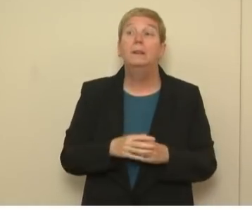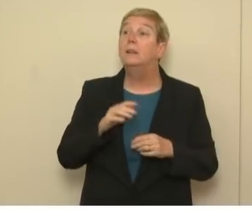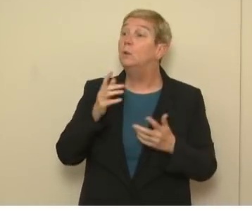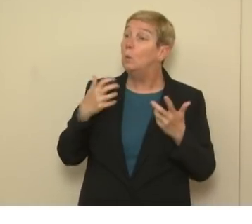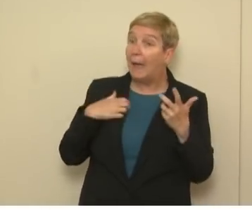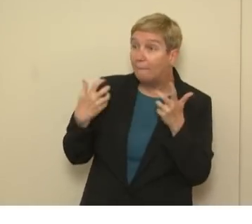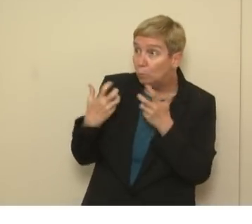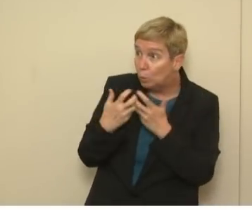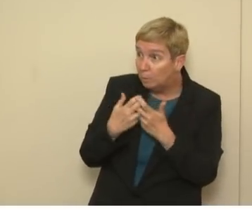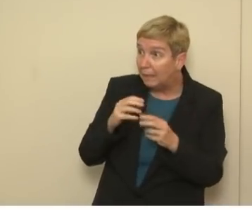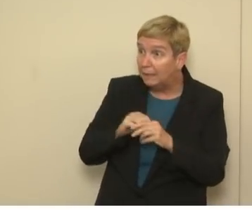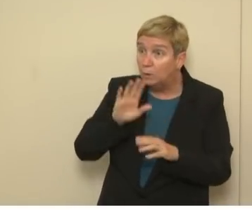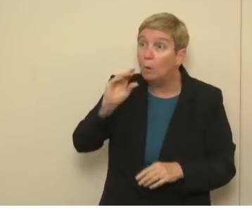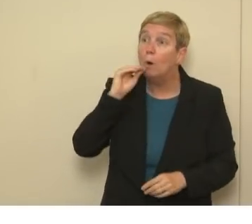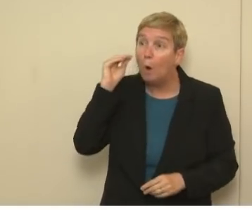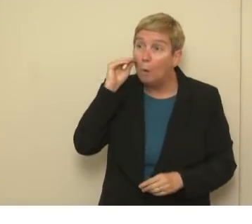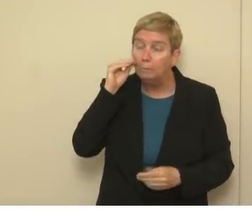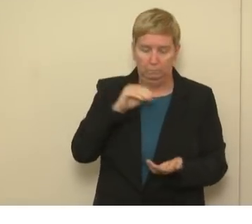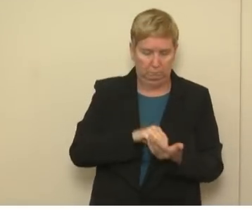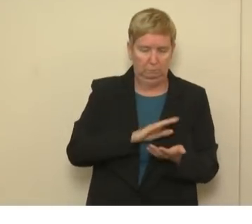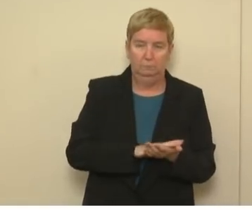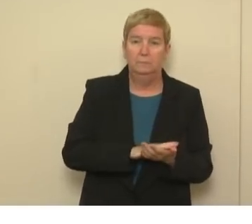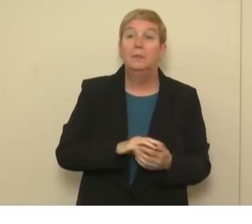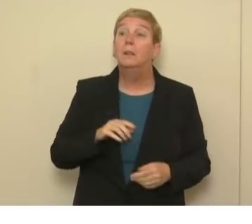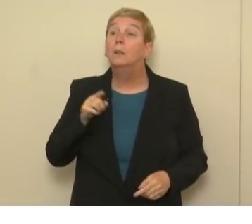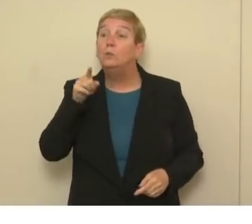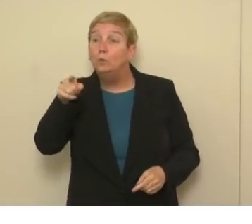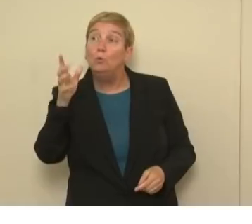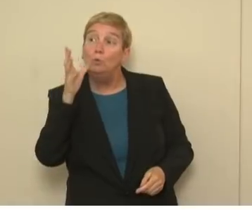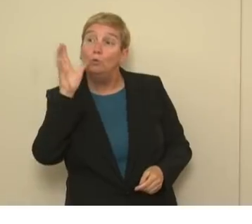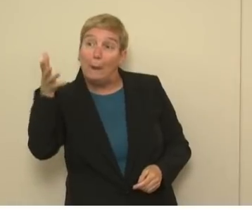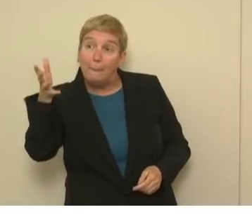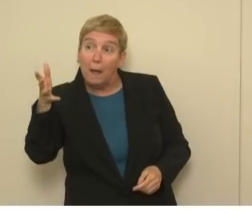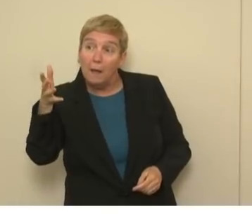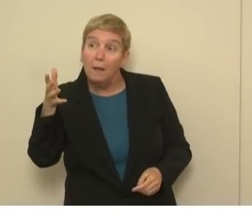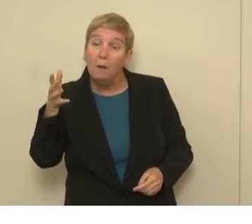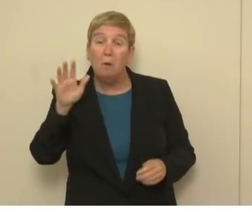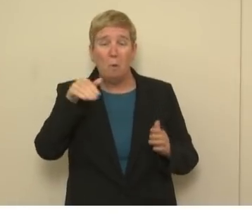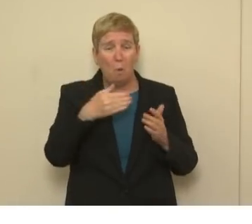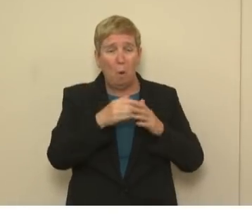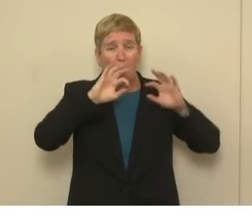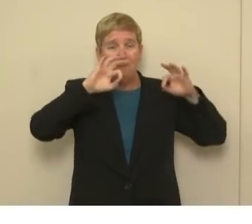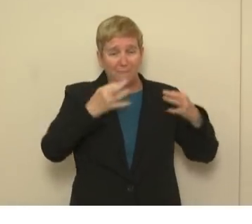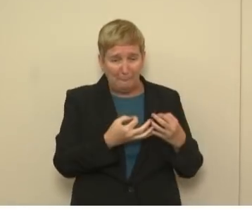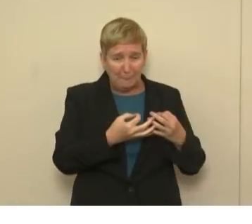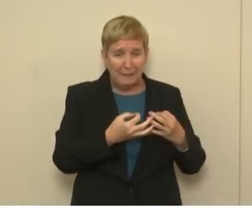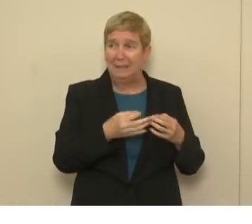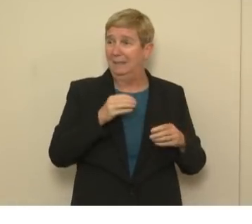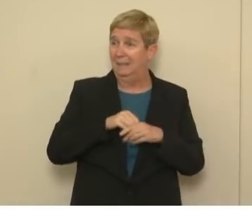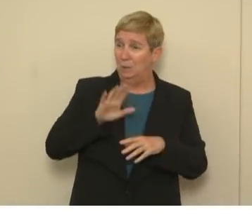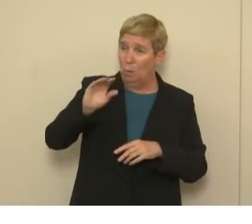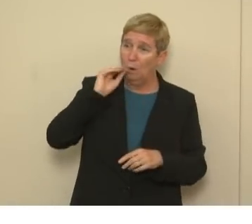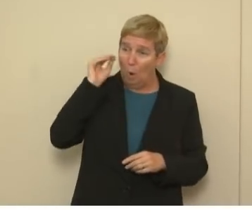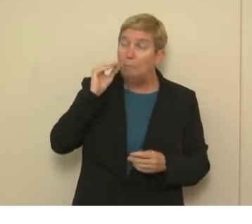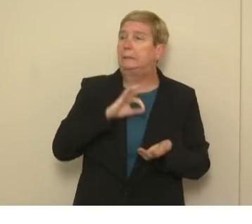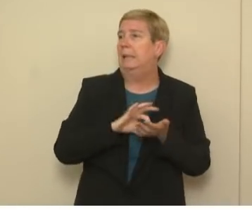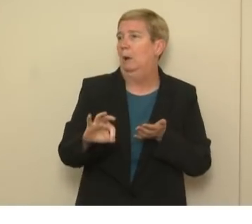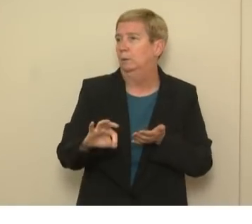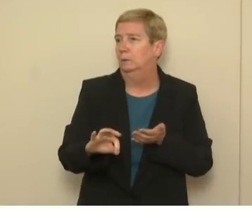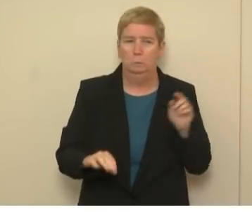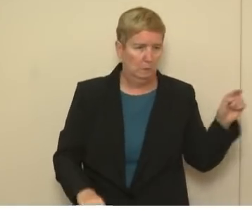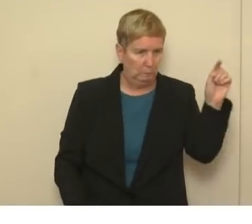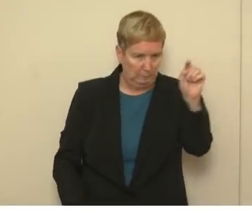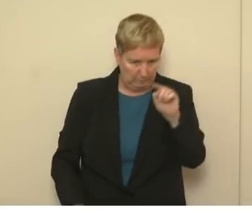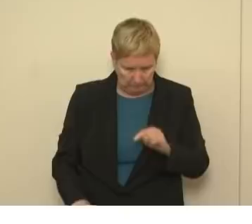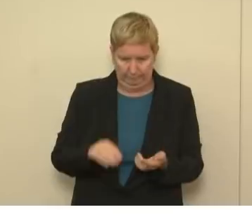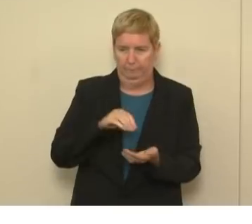roommates? Count them. Are you grandma and grandpa and your whole family has moved? Count them. Do you have folks